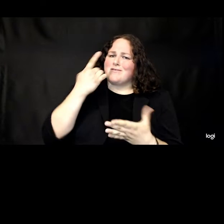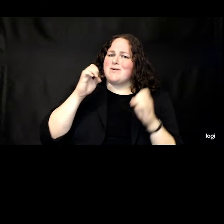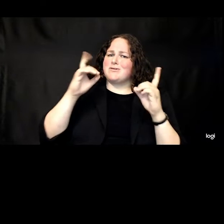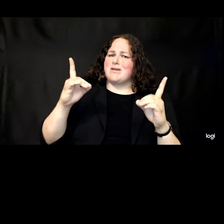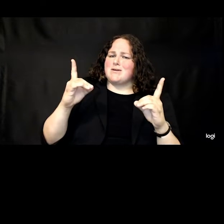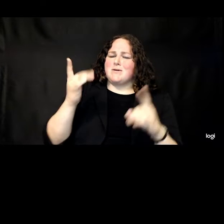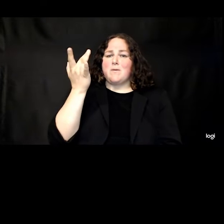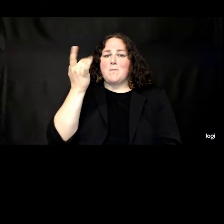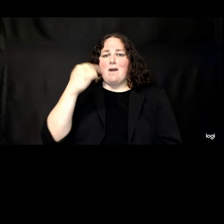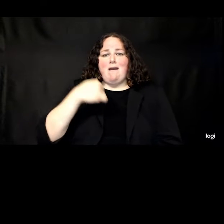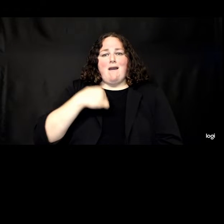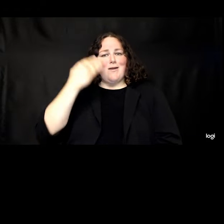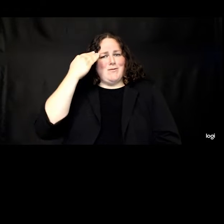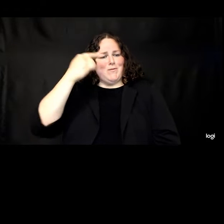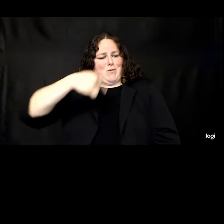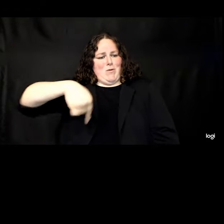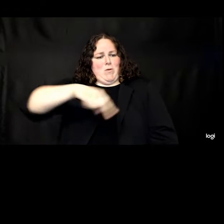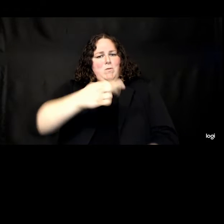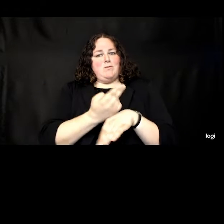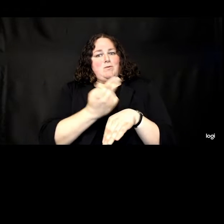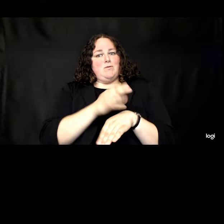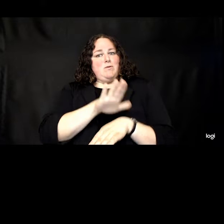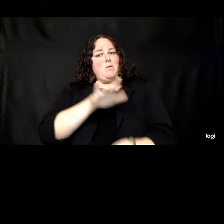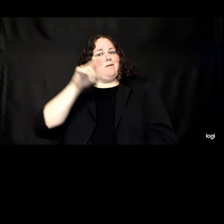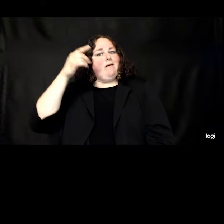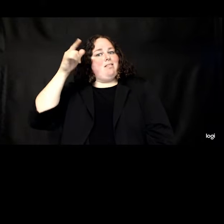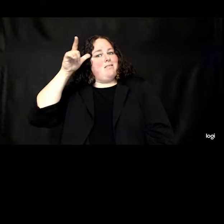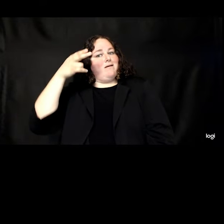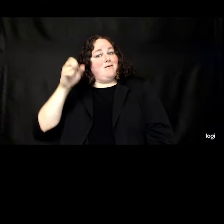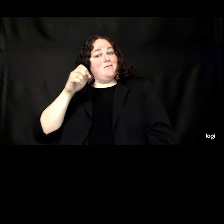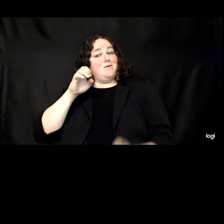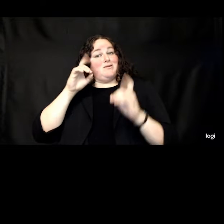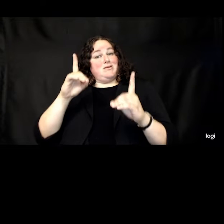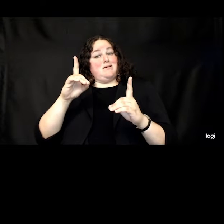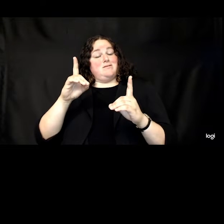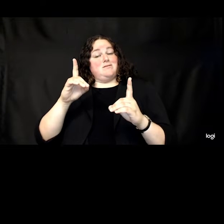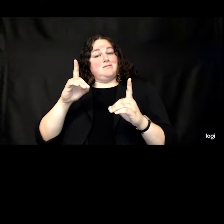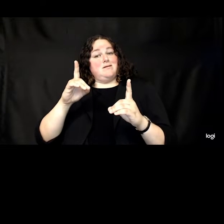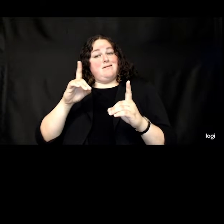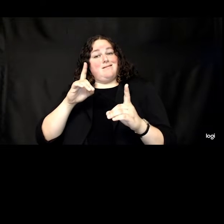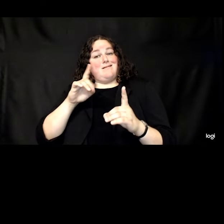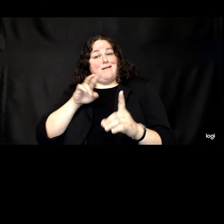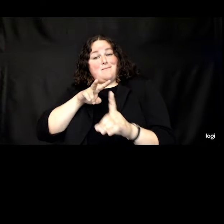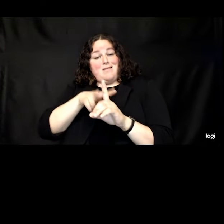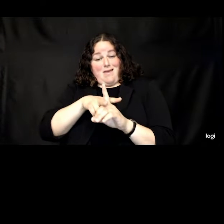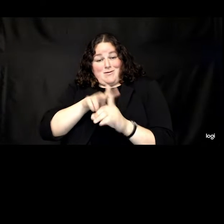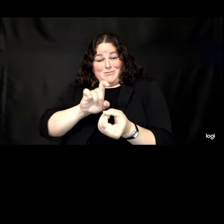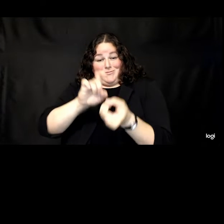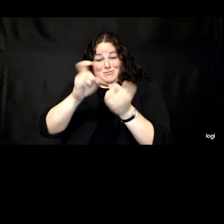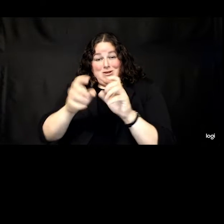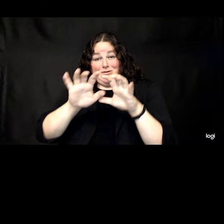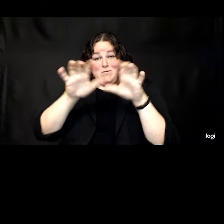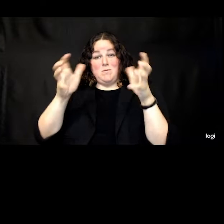because I knew one day you would take the education that you received at Lincoln and apply it to make changes in this world. As